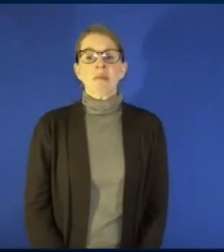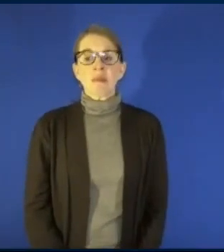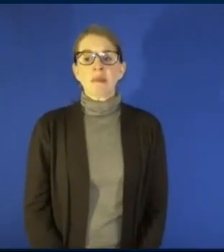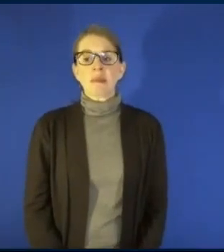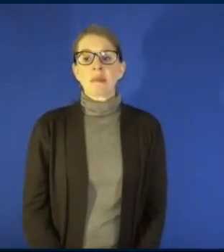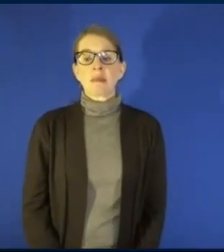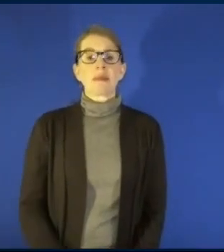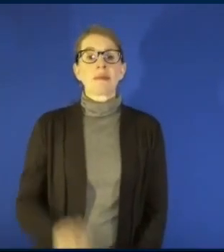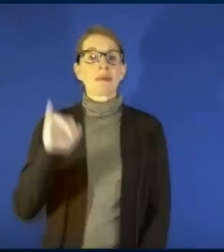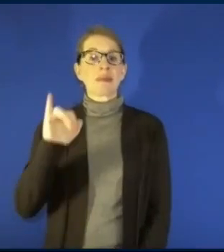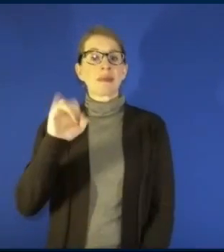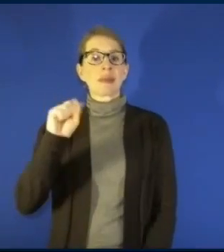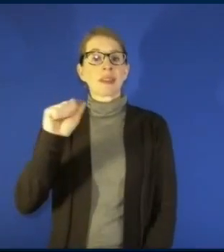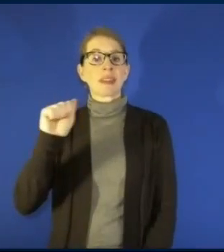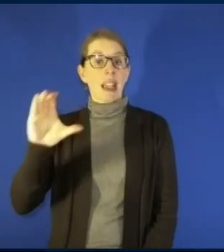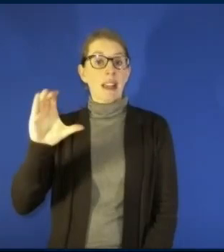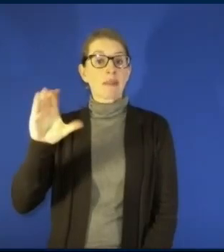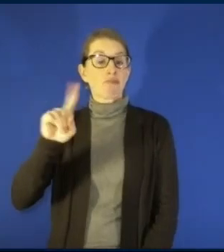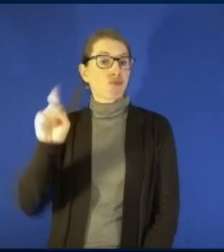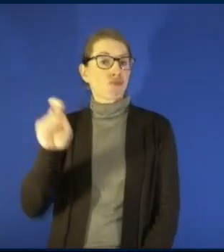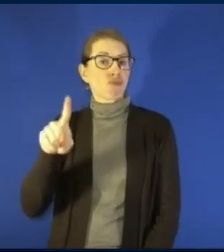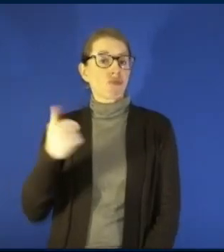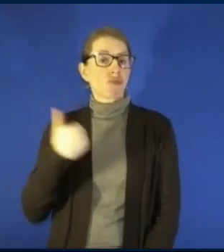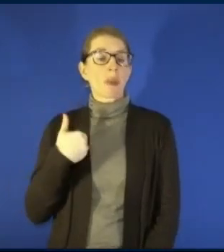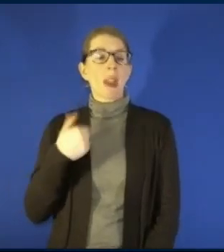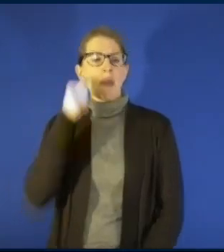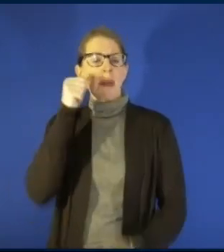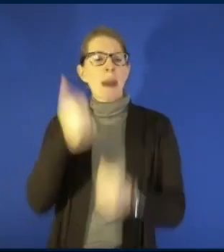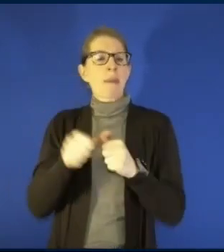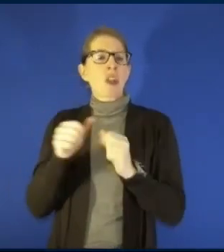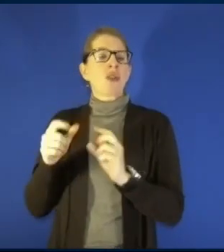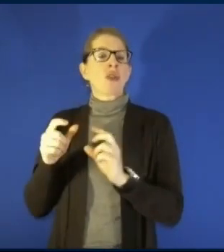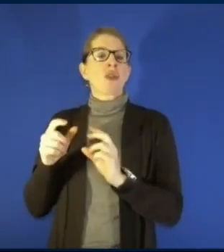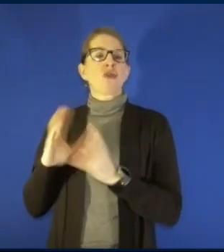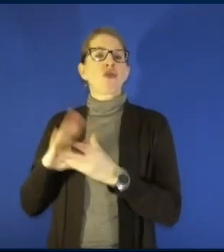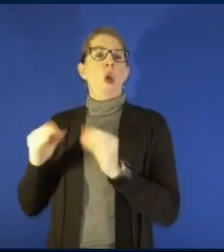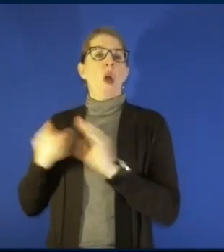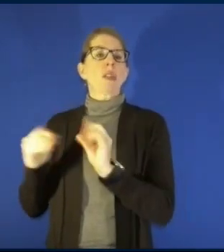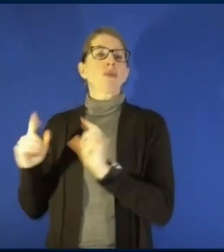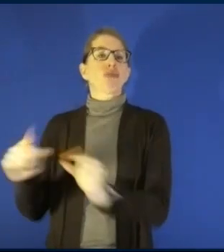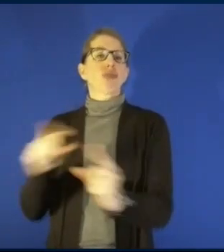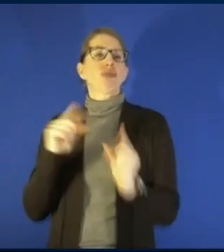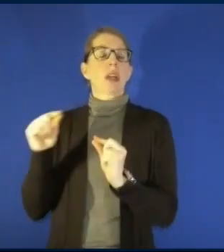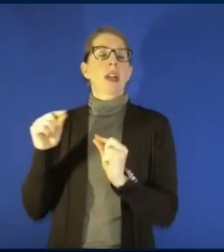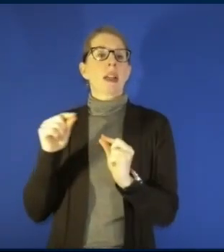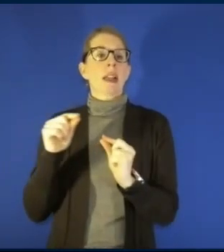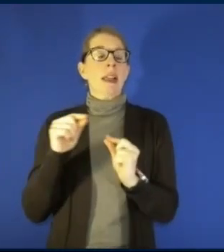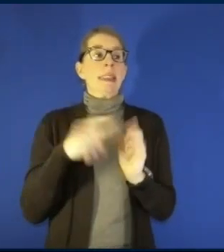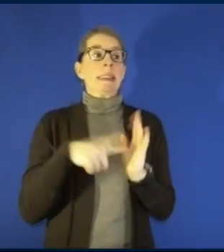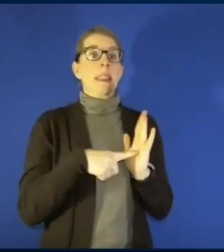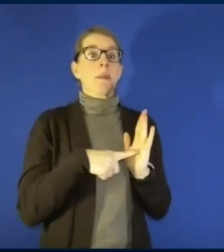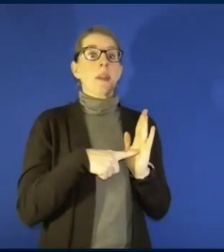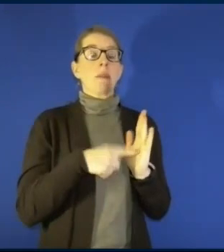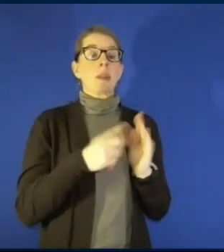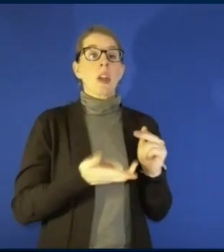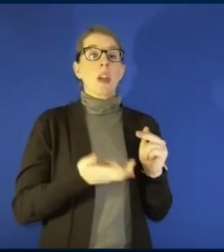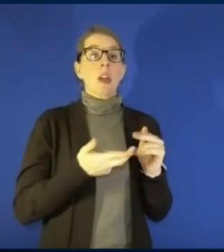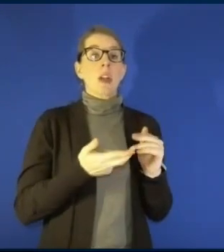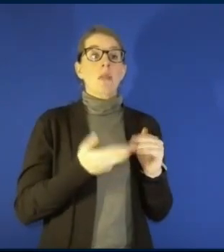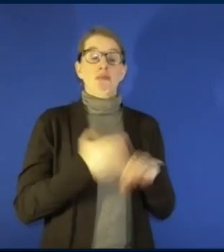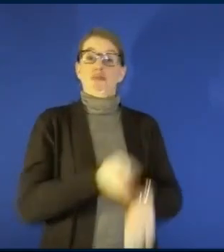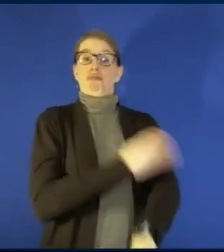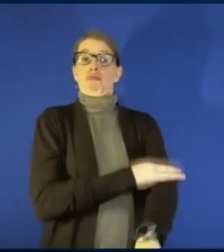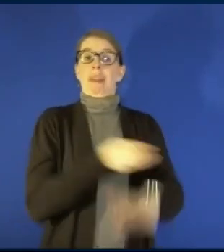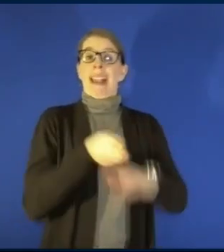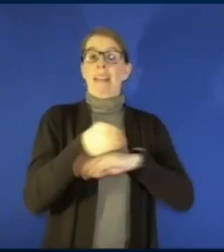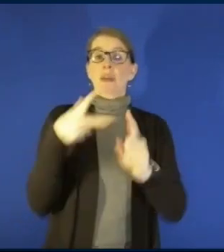has a question. I remember hearing stories about long haulers seeing their symptoms improve after being vaccinated, and I think we